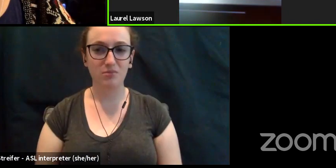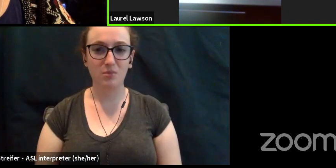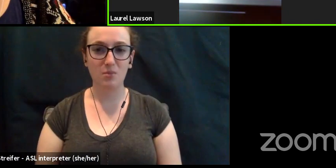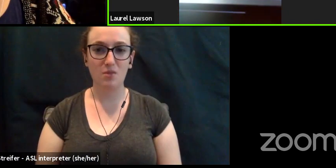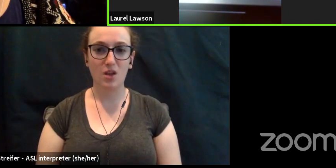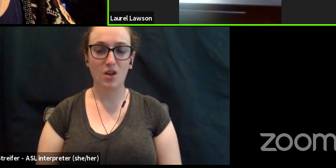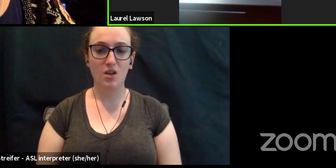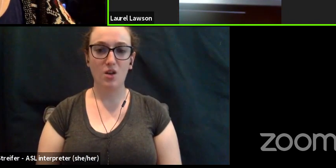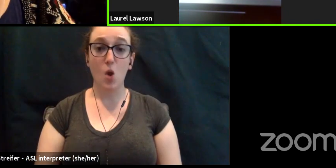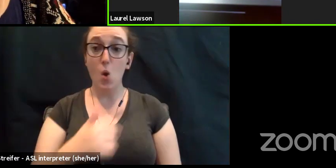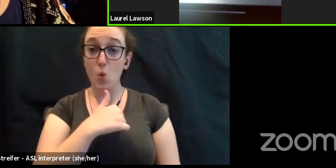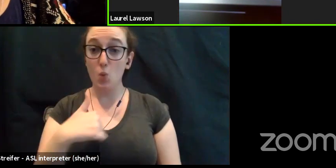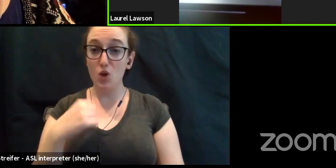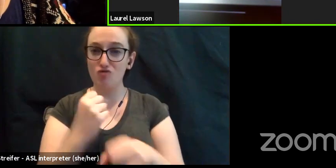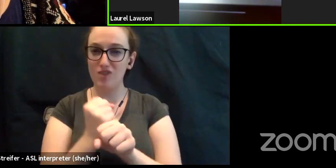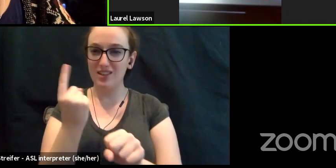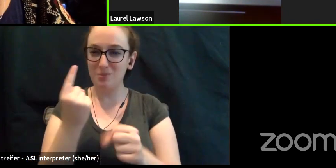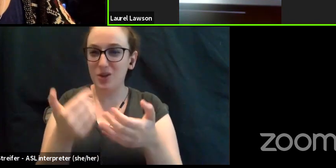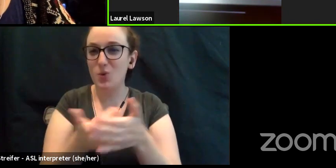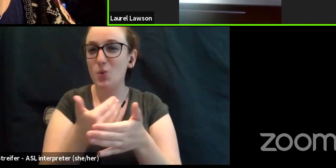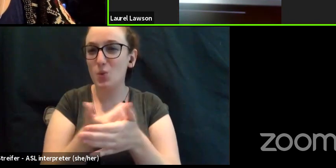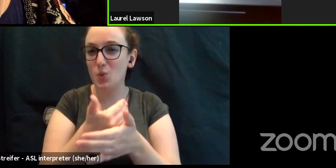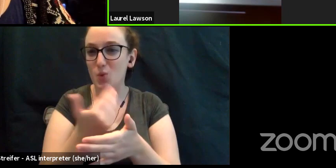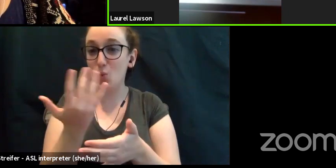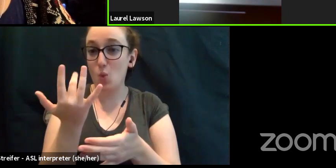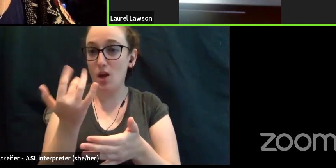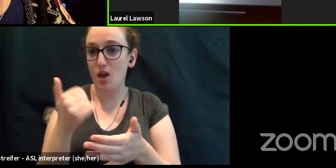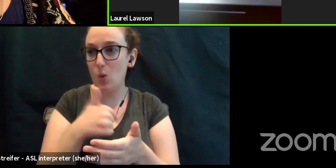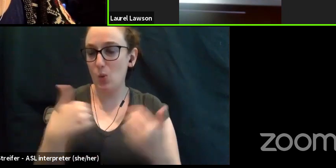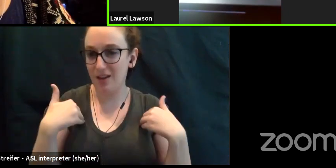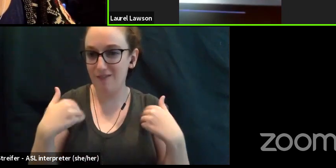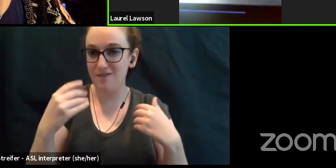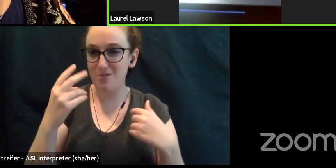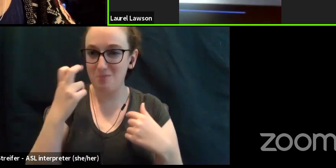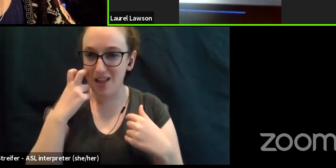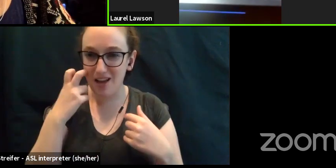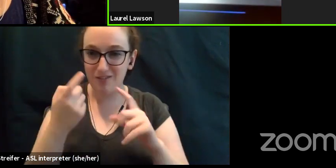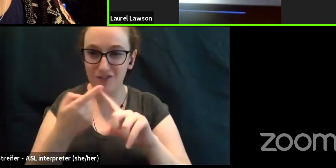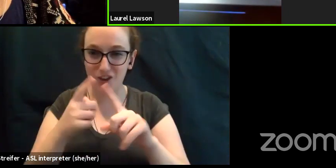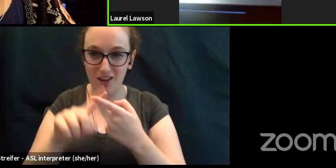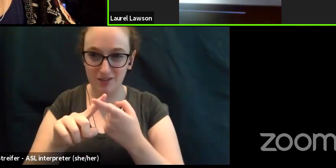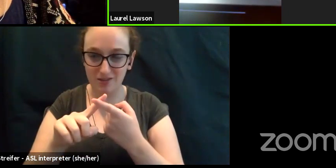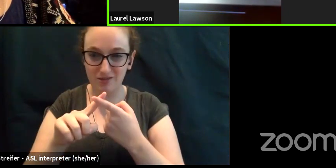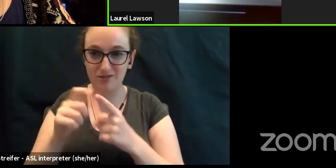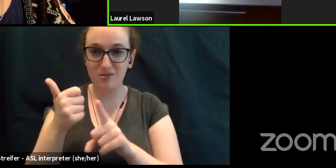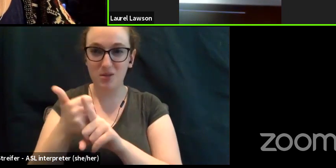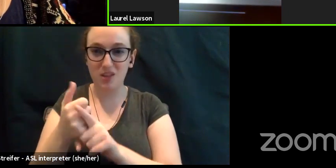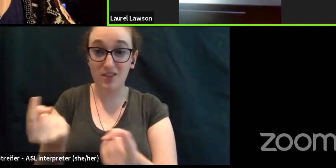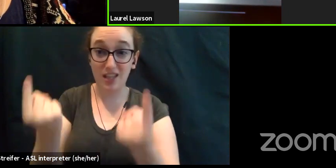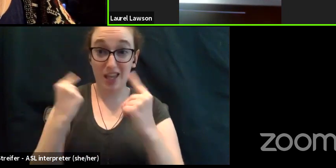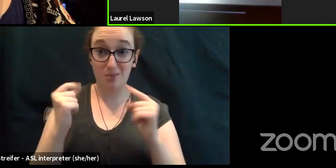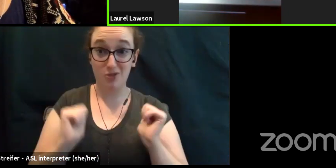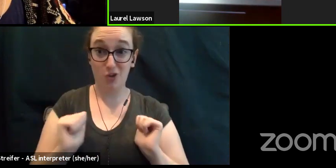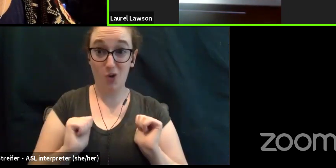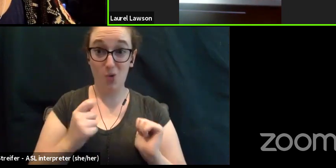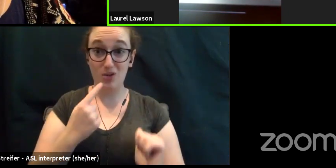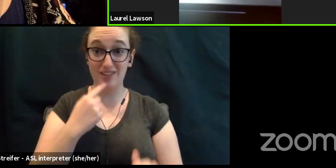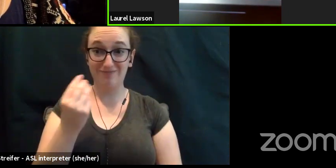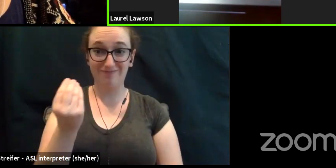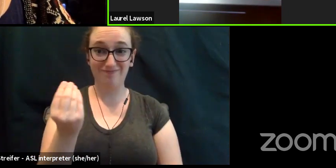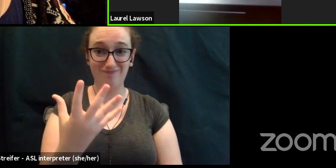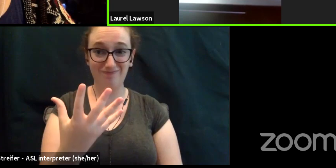spurred by our blind friends who came to our showings and said, you know,